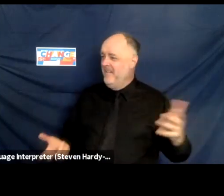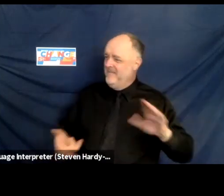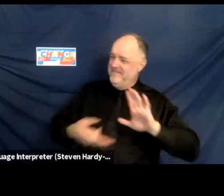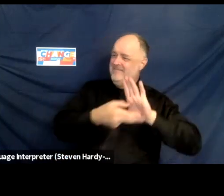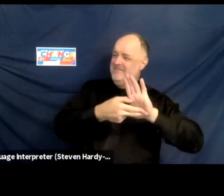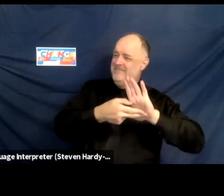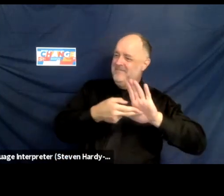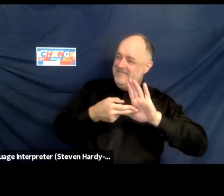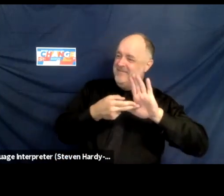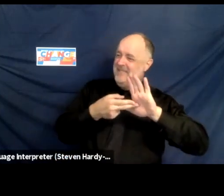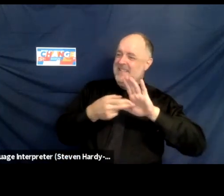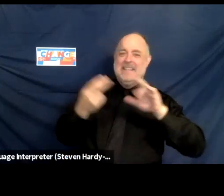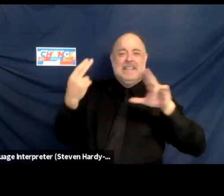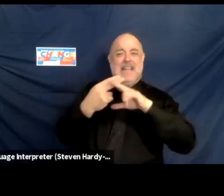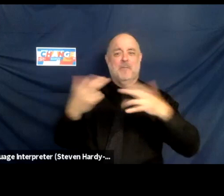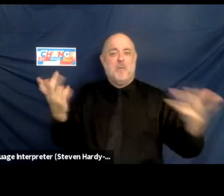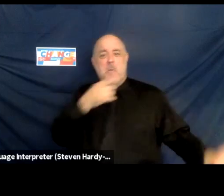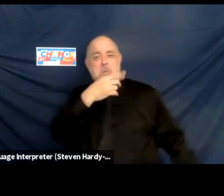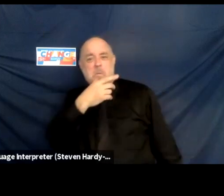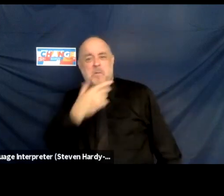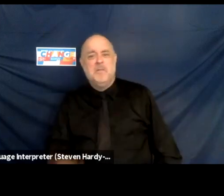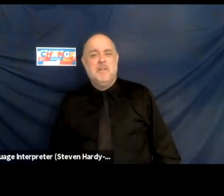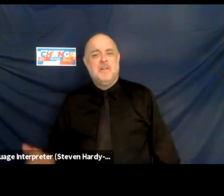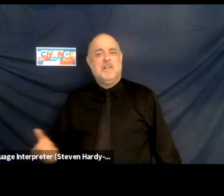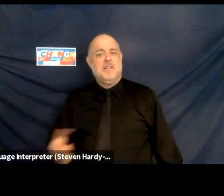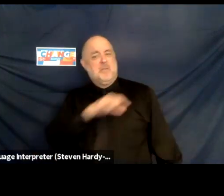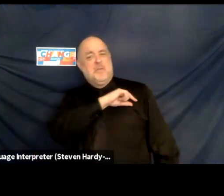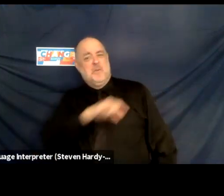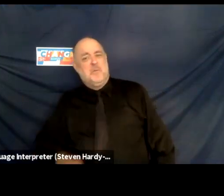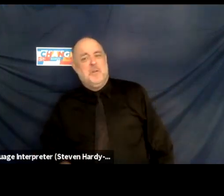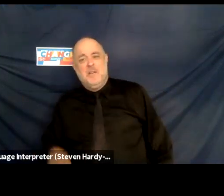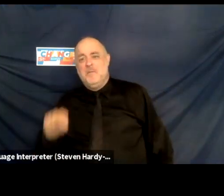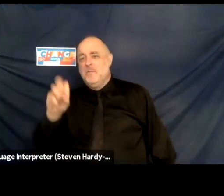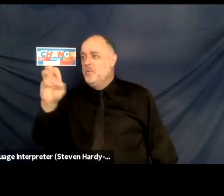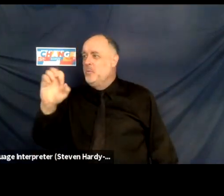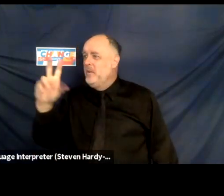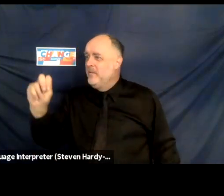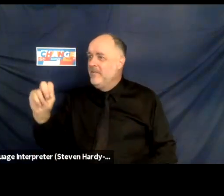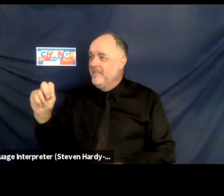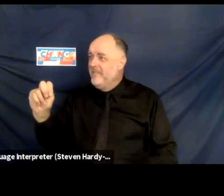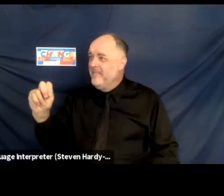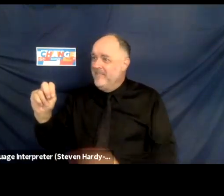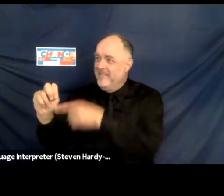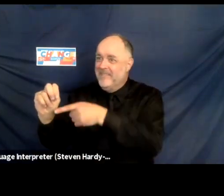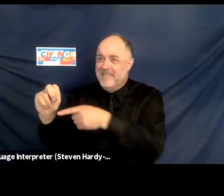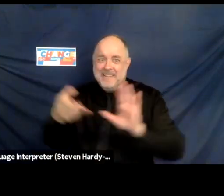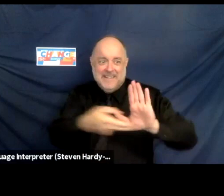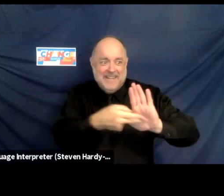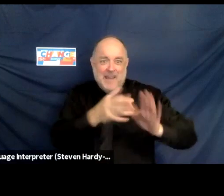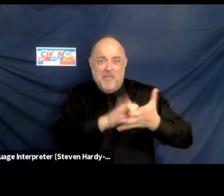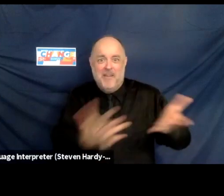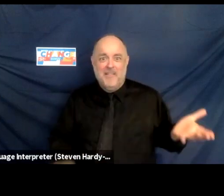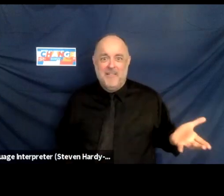of Sweden who, about 380 years ago, the first Swedes and Finns came to Delaware, came to America, right there on the Christina River,